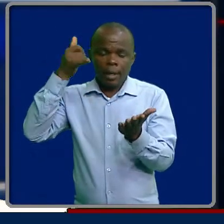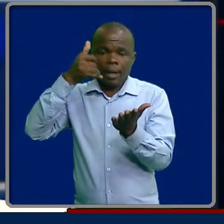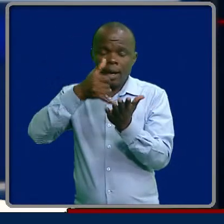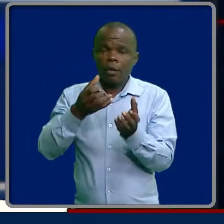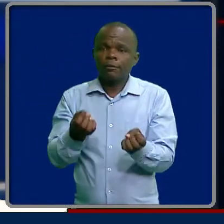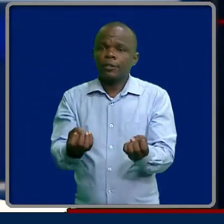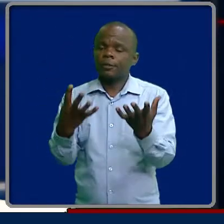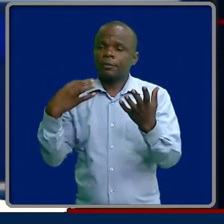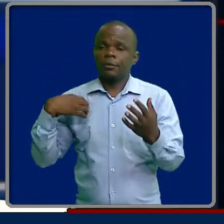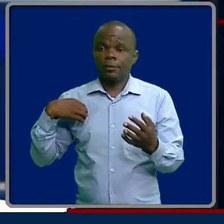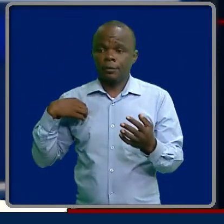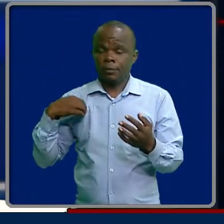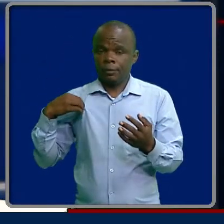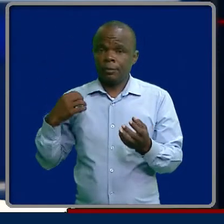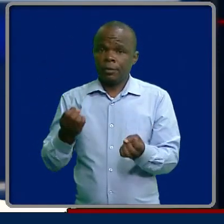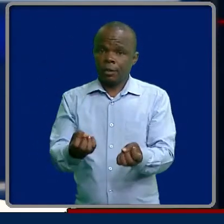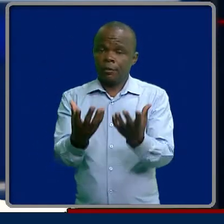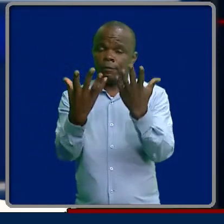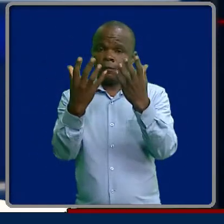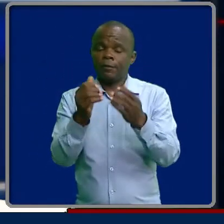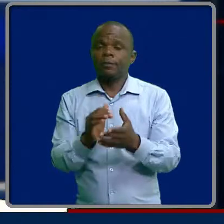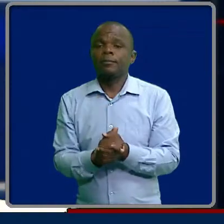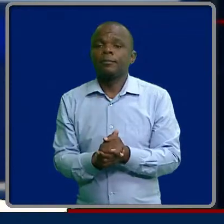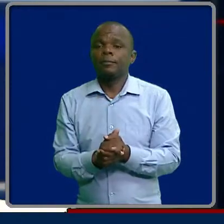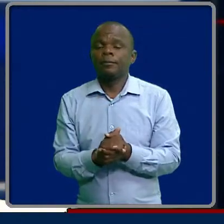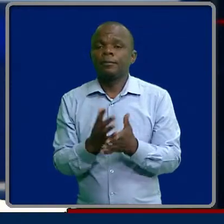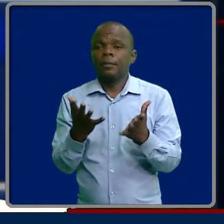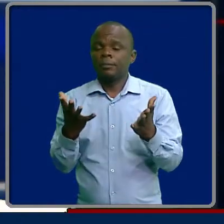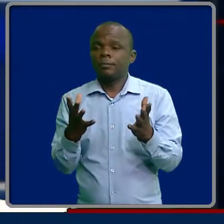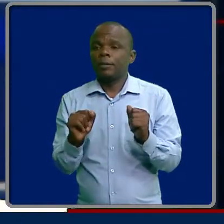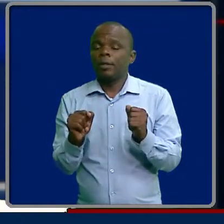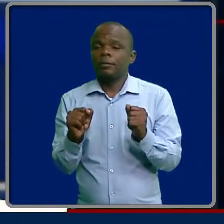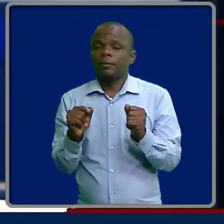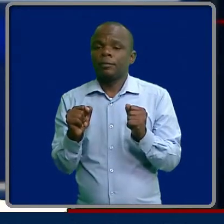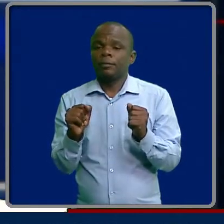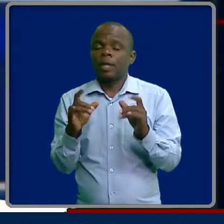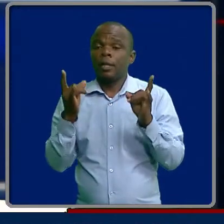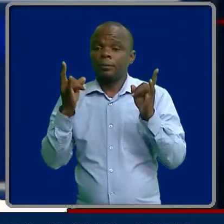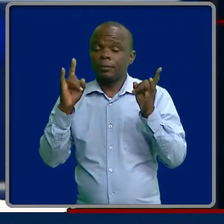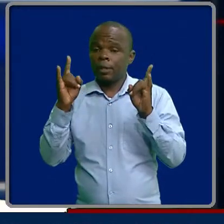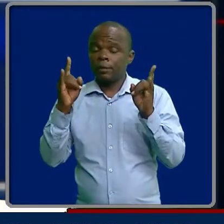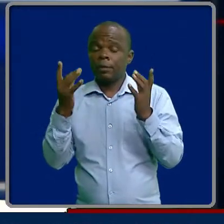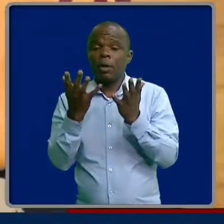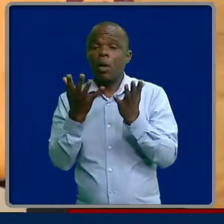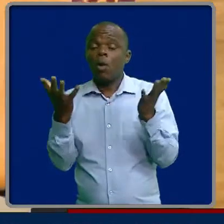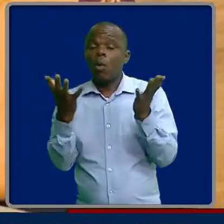to be used during the finals. The kit handover was held at Nkanini, Lubamba.